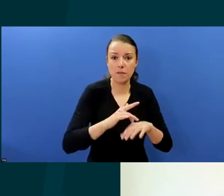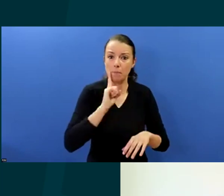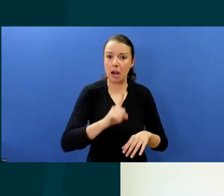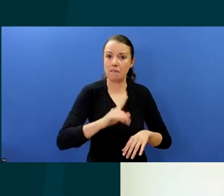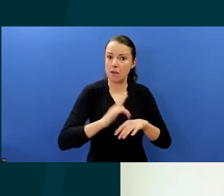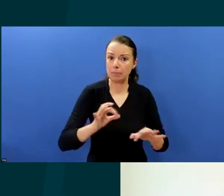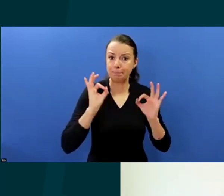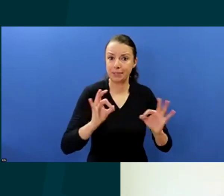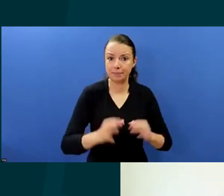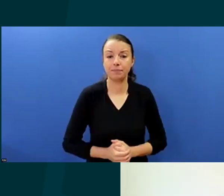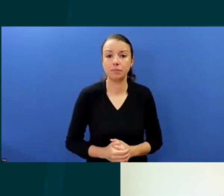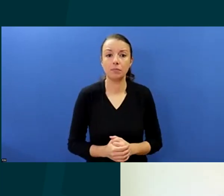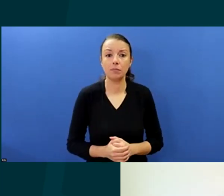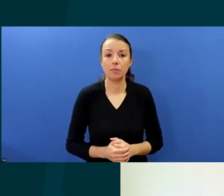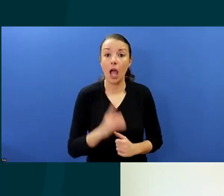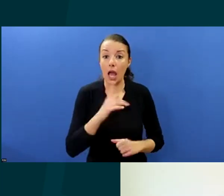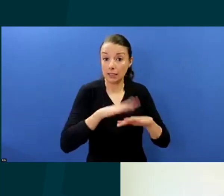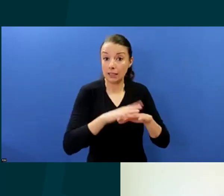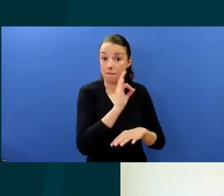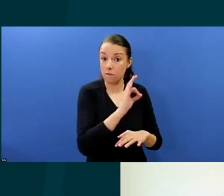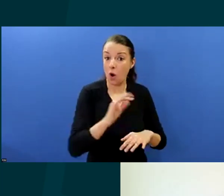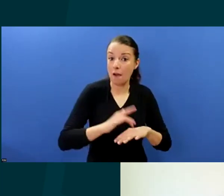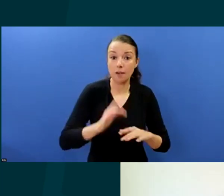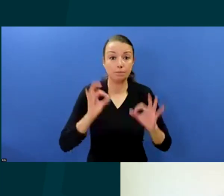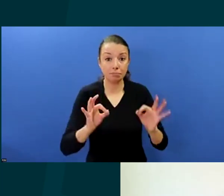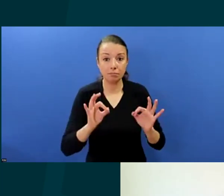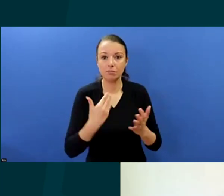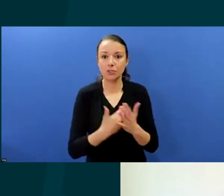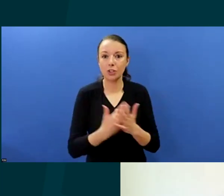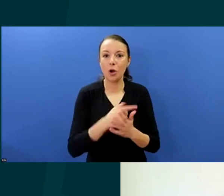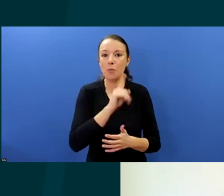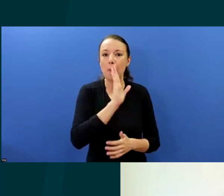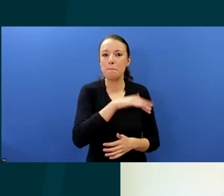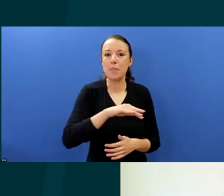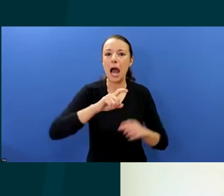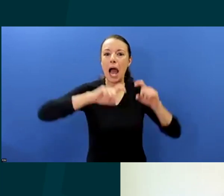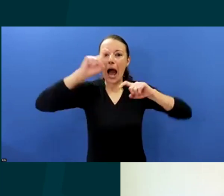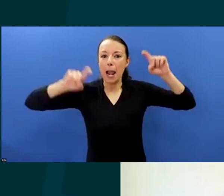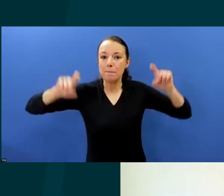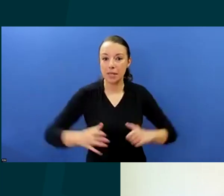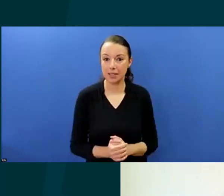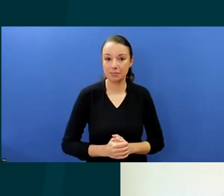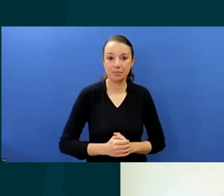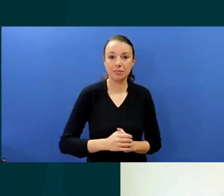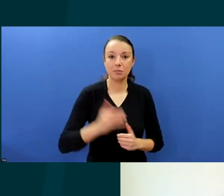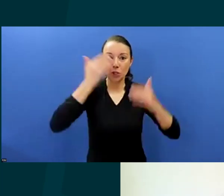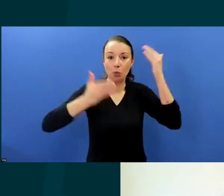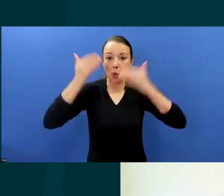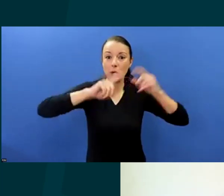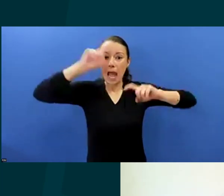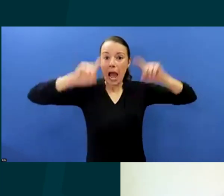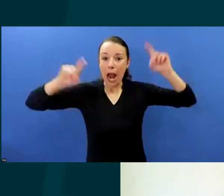effective, very well organized. And the reason why the system is so good are the Alps, the Swiss